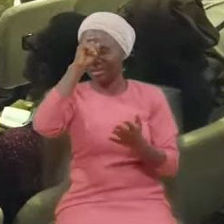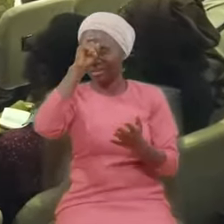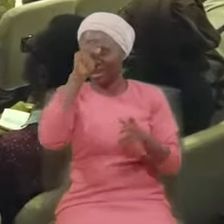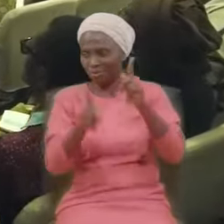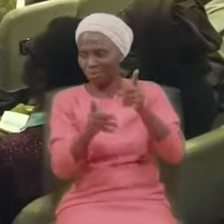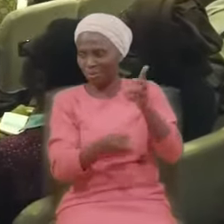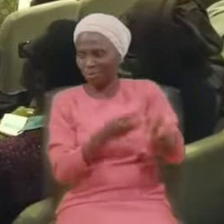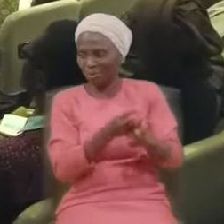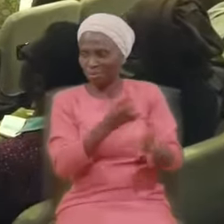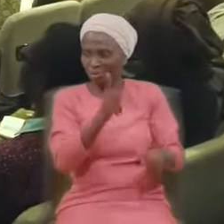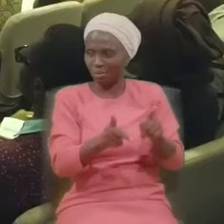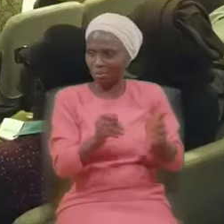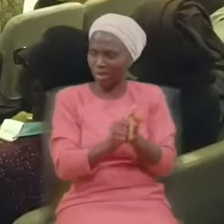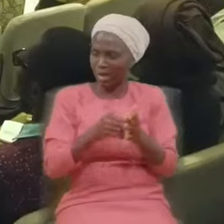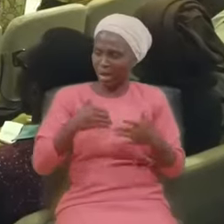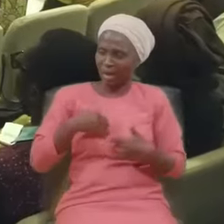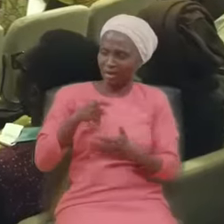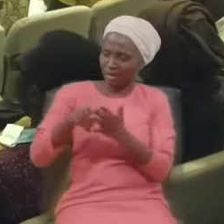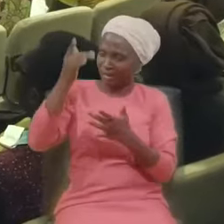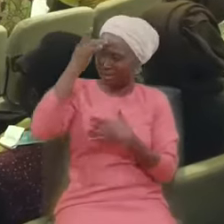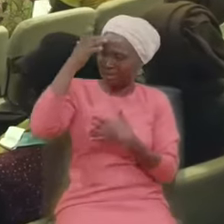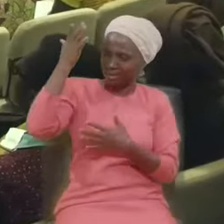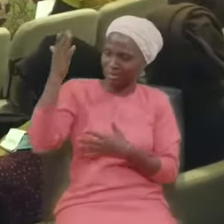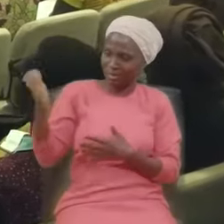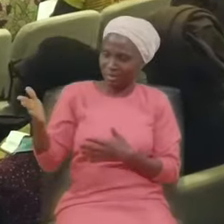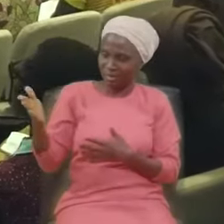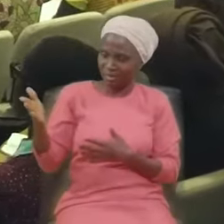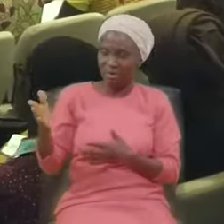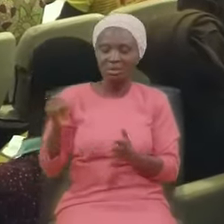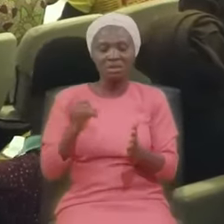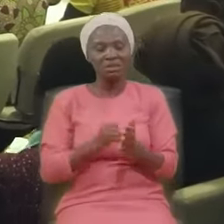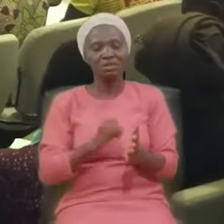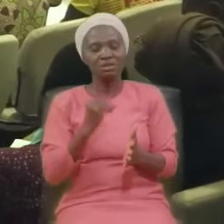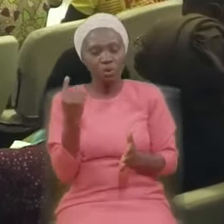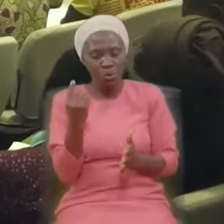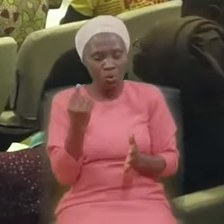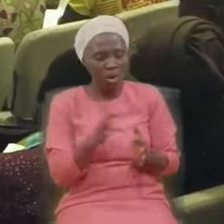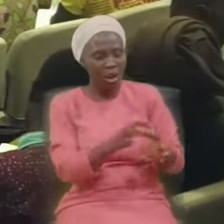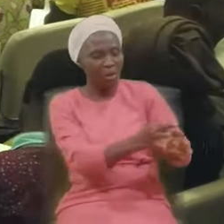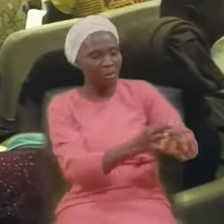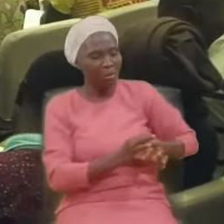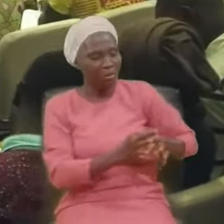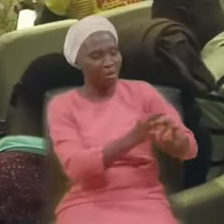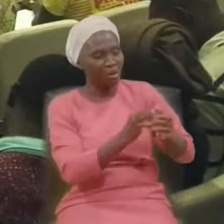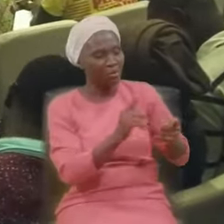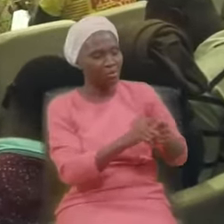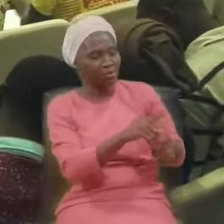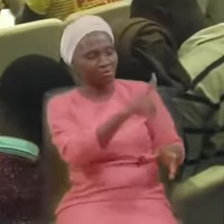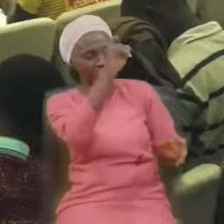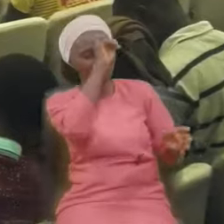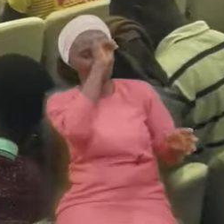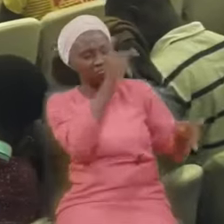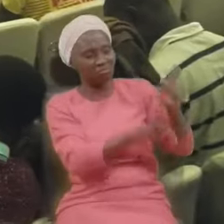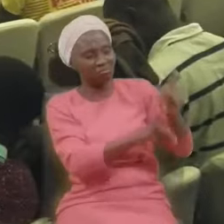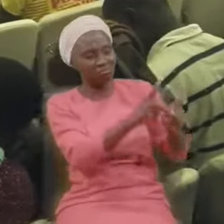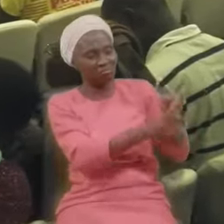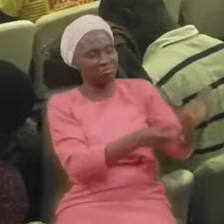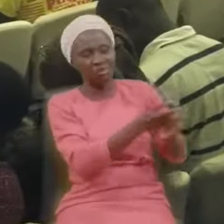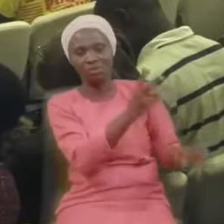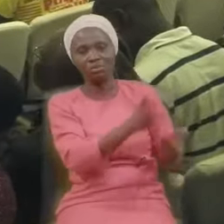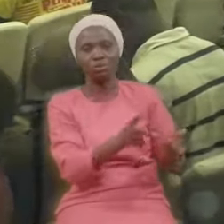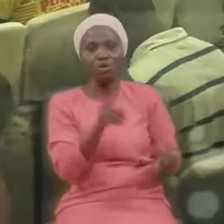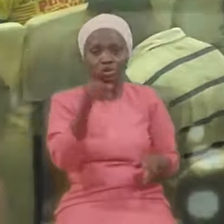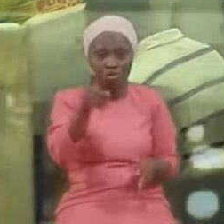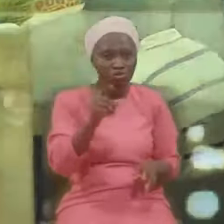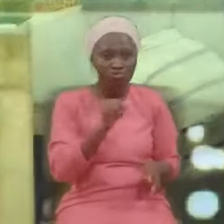you discover it is belonging to the Egyptian, you are not an Egyptian, you are the Israel of